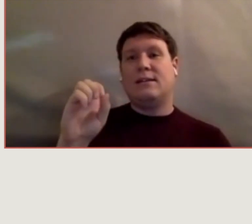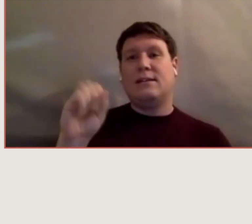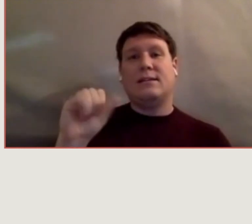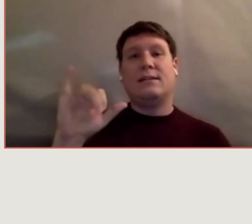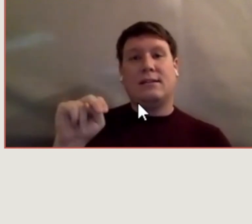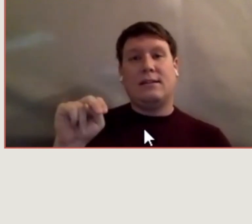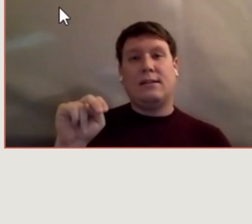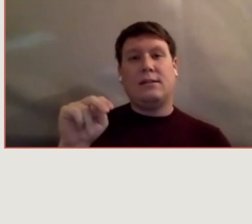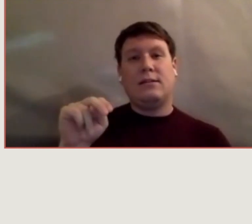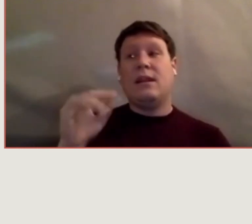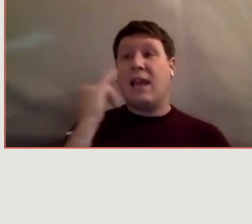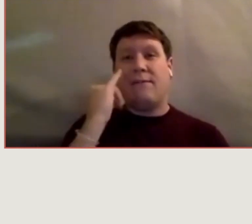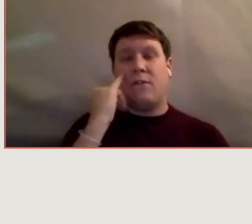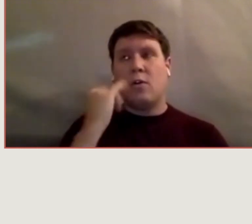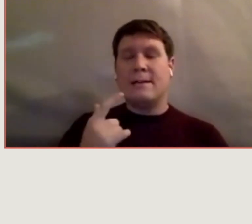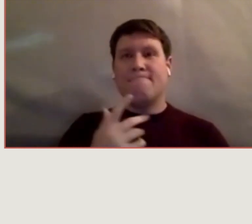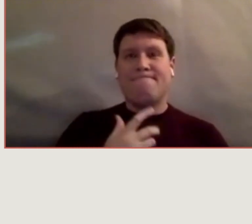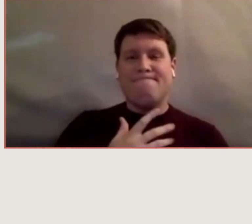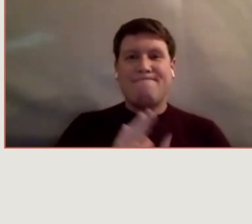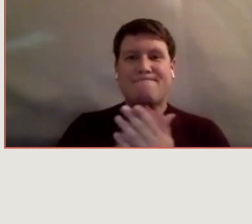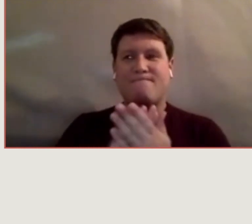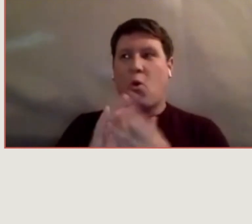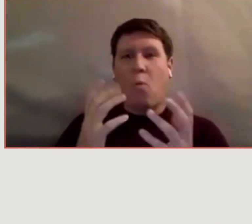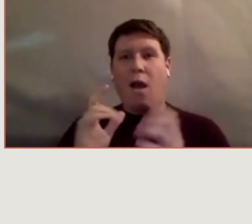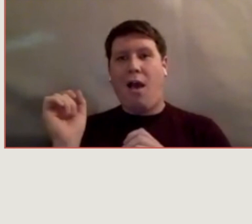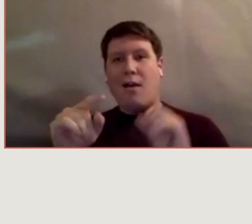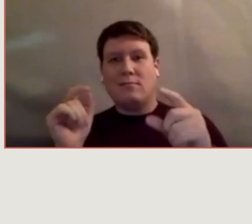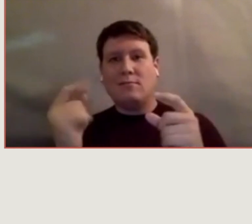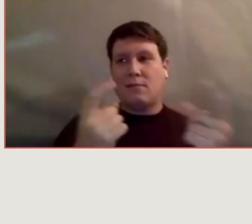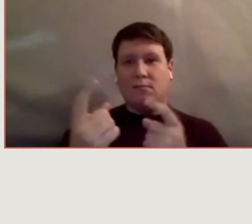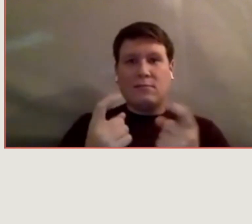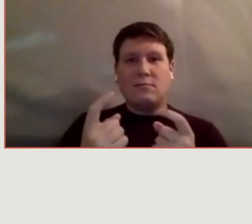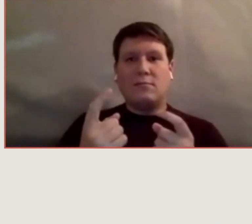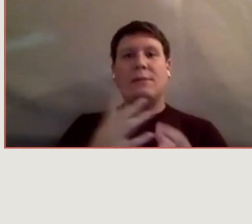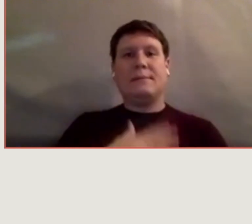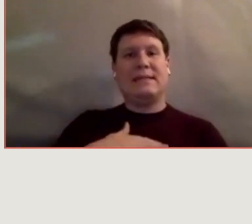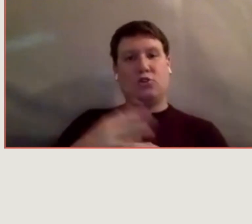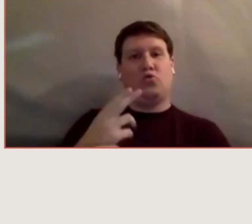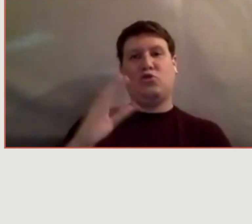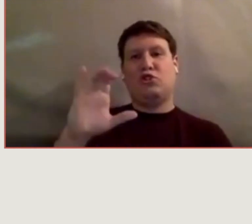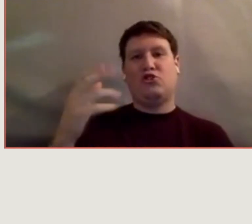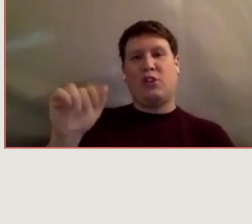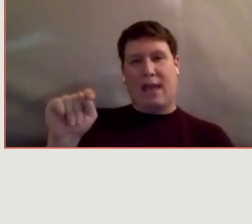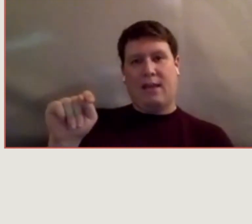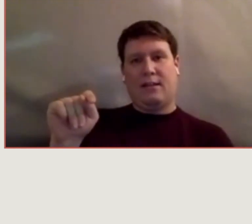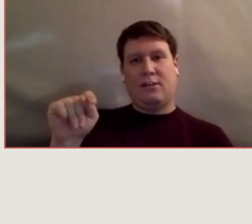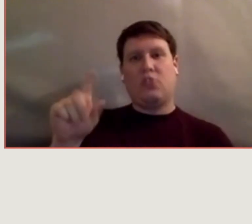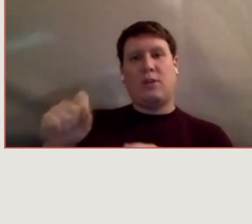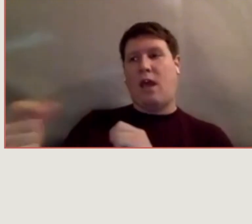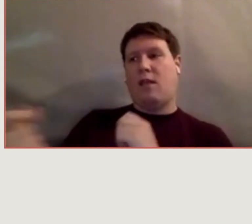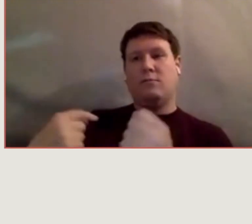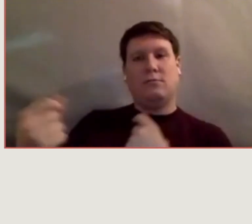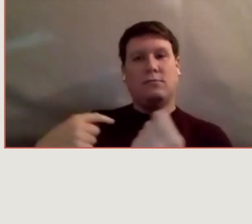questions, go ahead and send it in to us in the CineSend chat. And we have our moderators who will